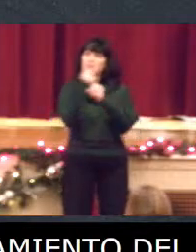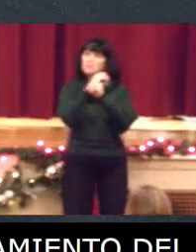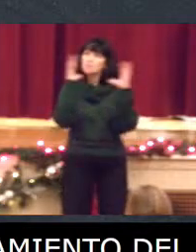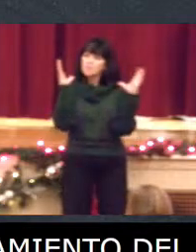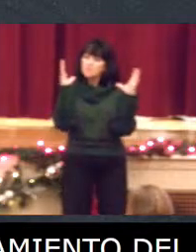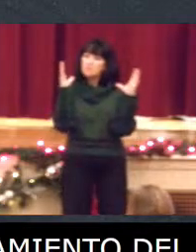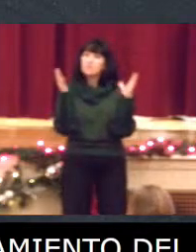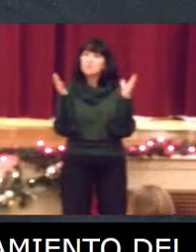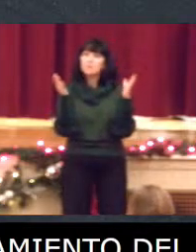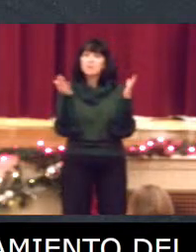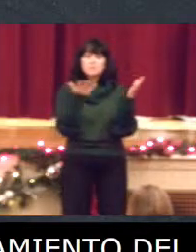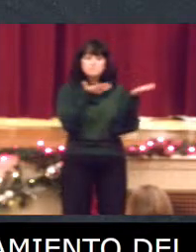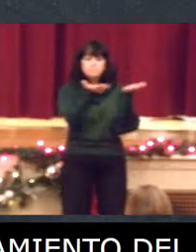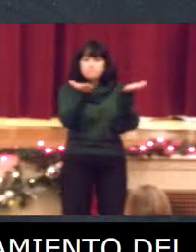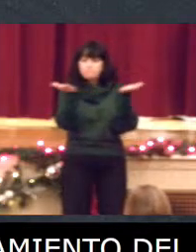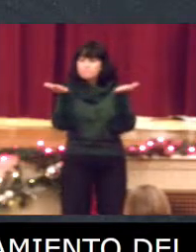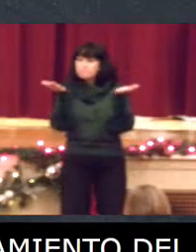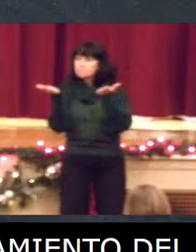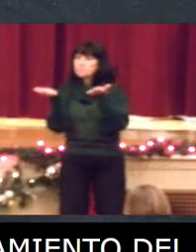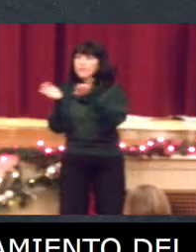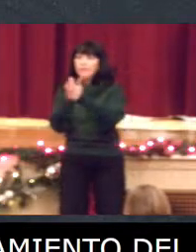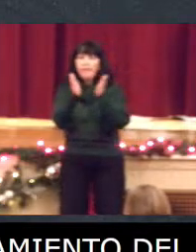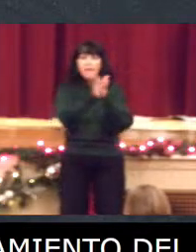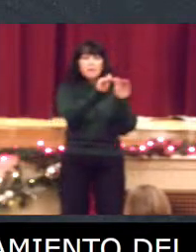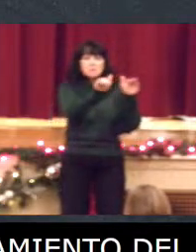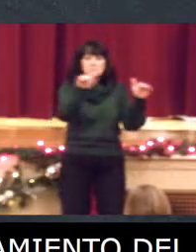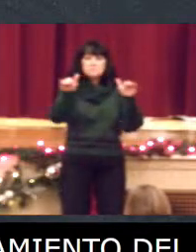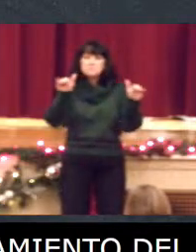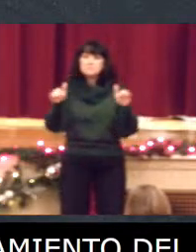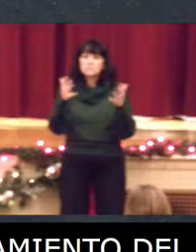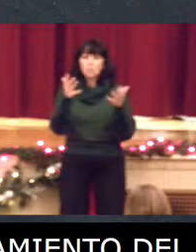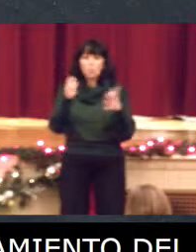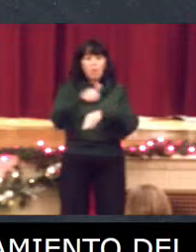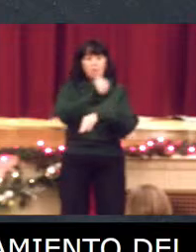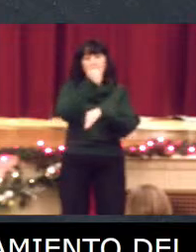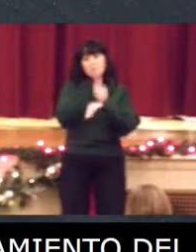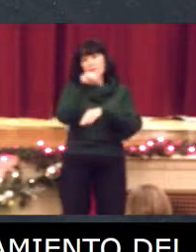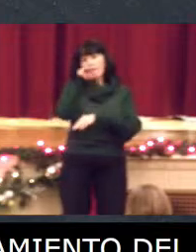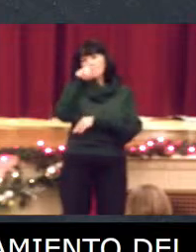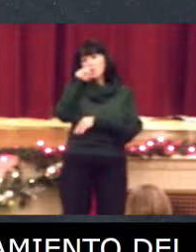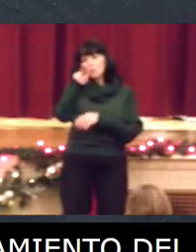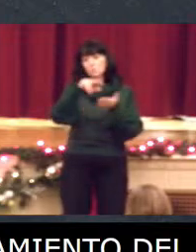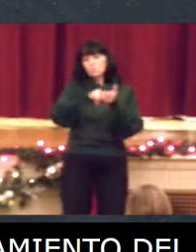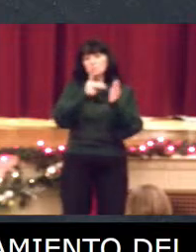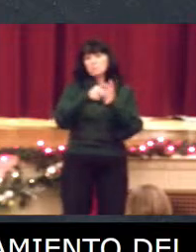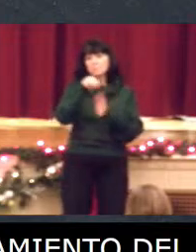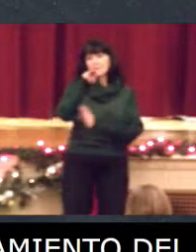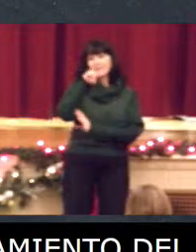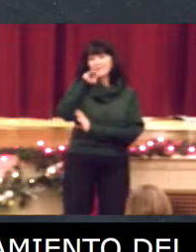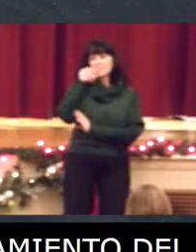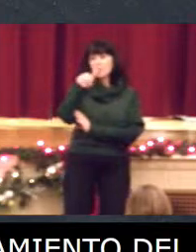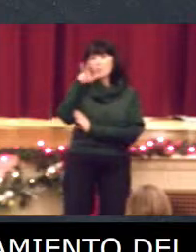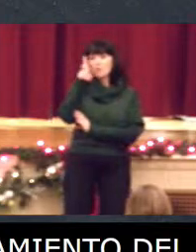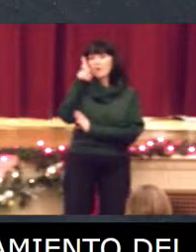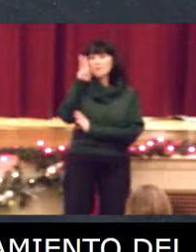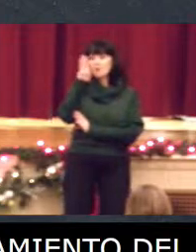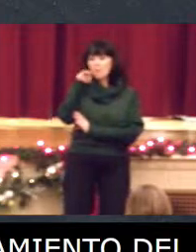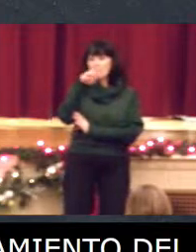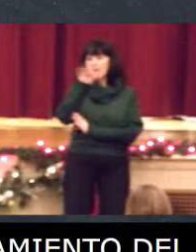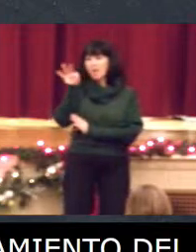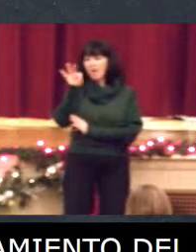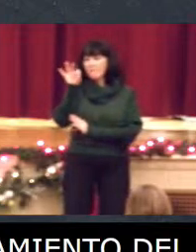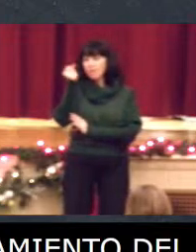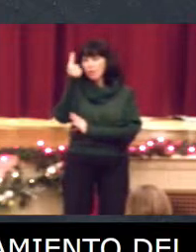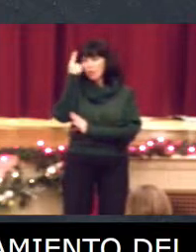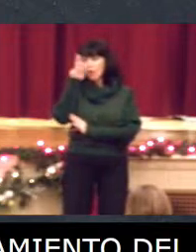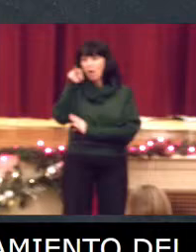them to create memorandums of understanding that will, I'm going to say, allow some authority to be given